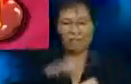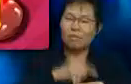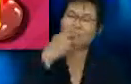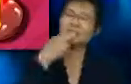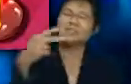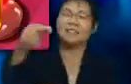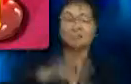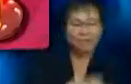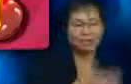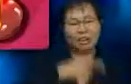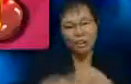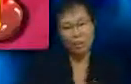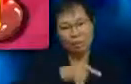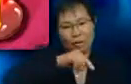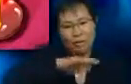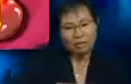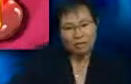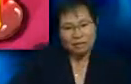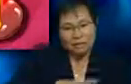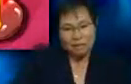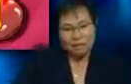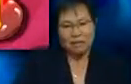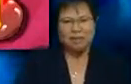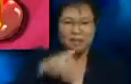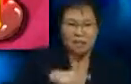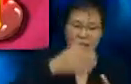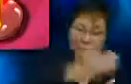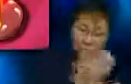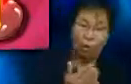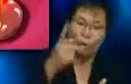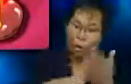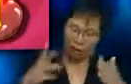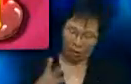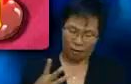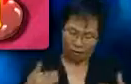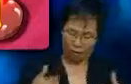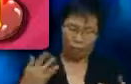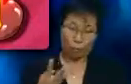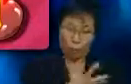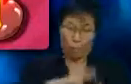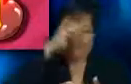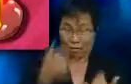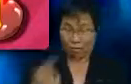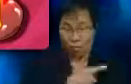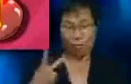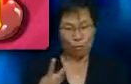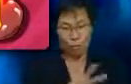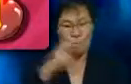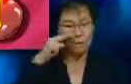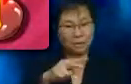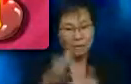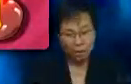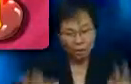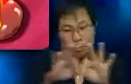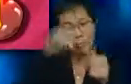song about spring. In segment What Have We Learned Today, we will see the important